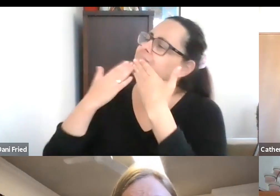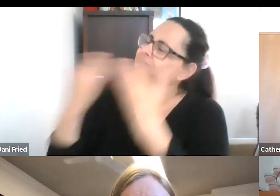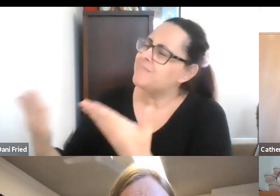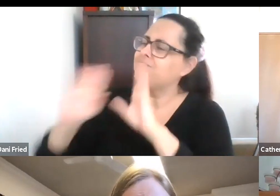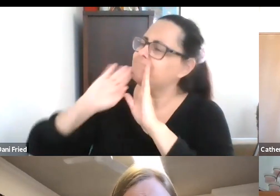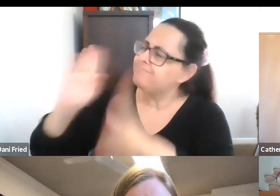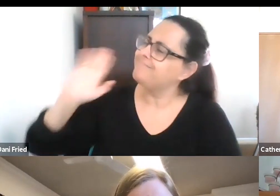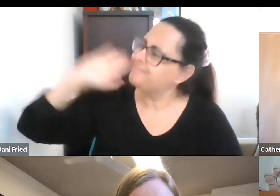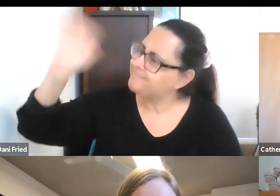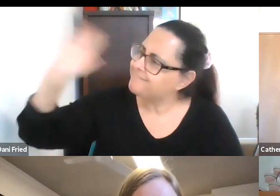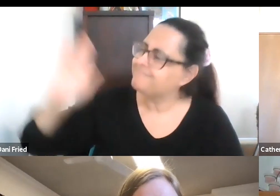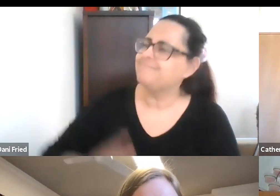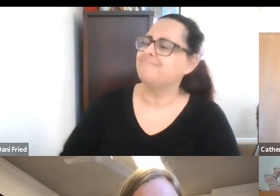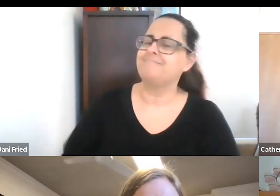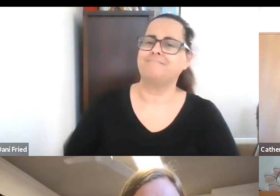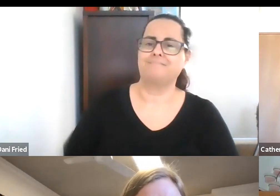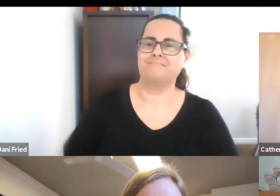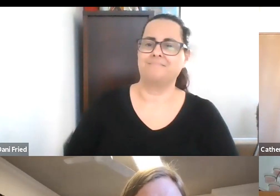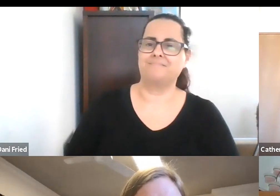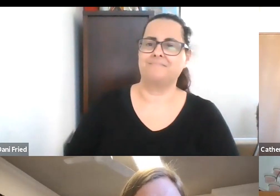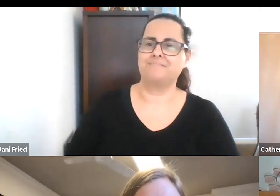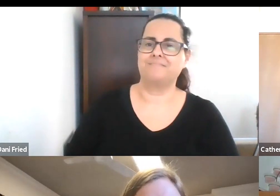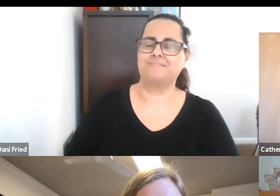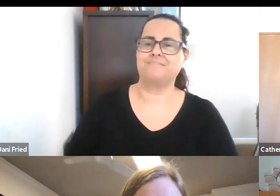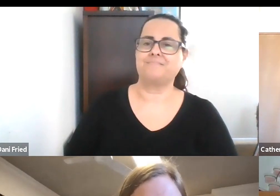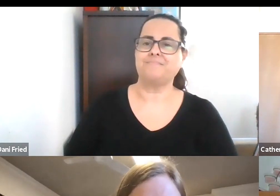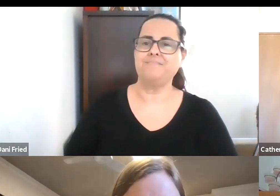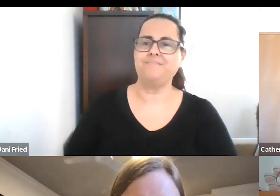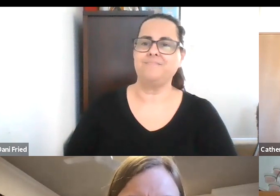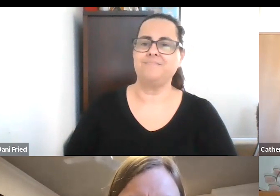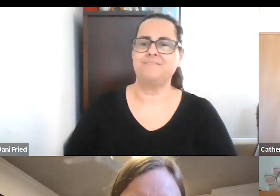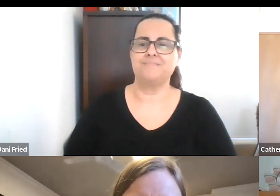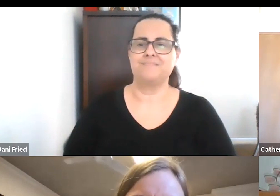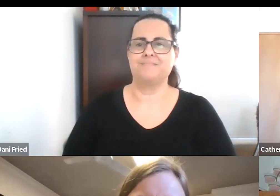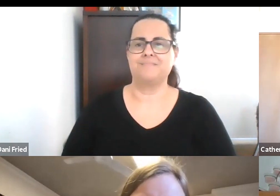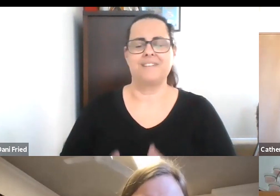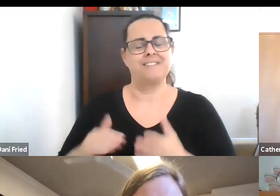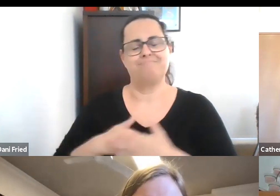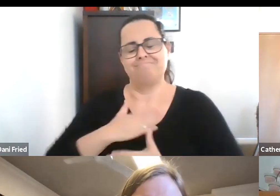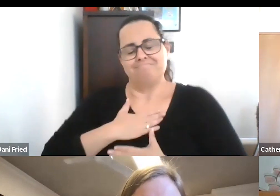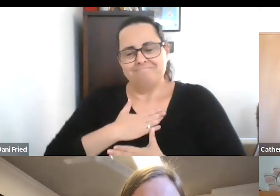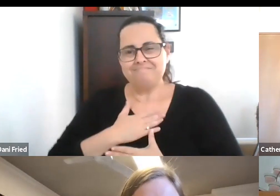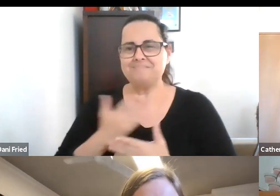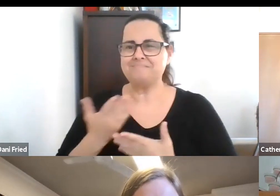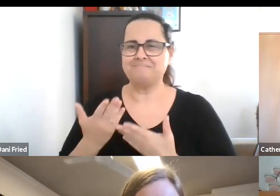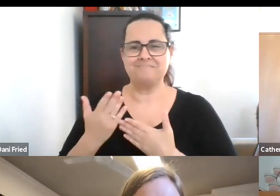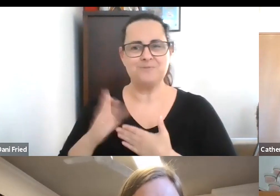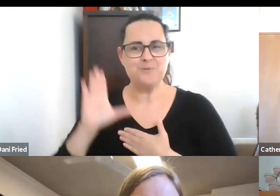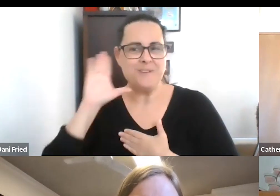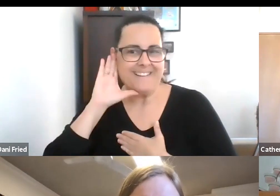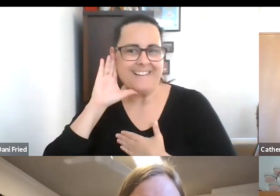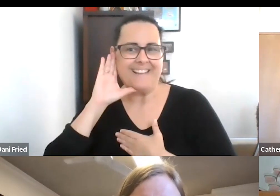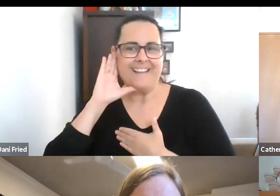fantastic presentation, Catherine and Peri. And I must say that it's, of course, music to my ears to hear how